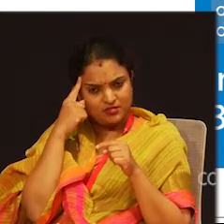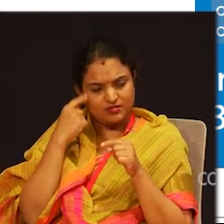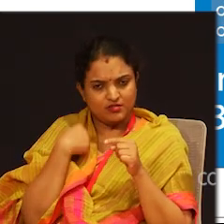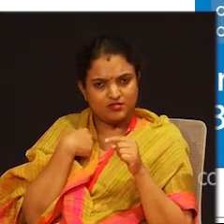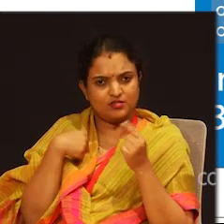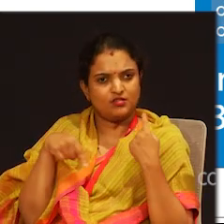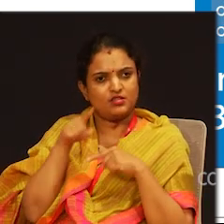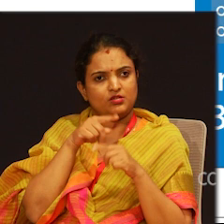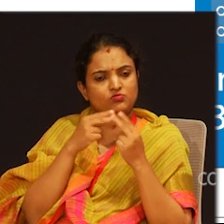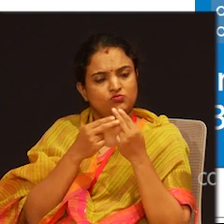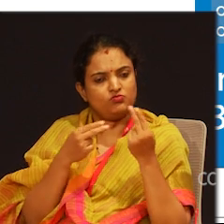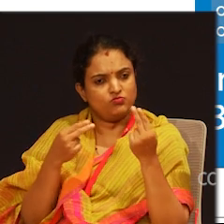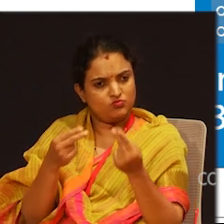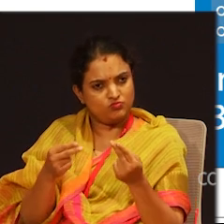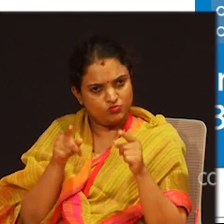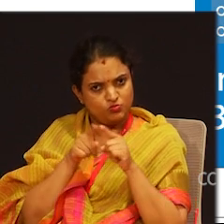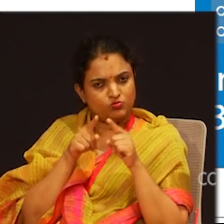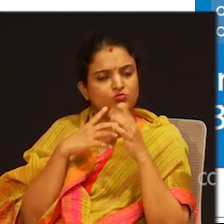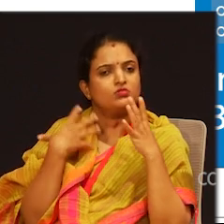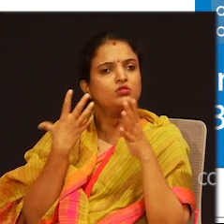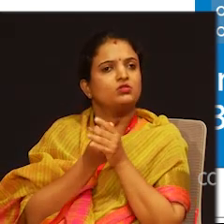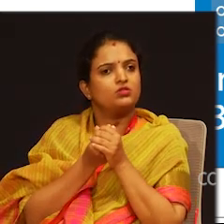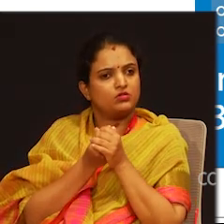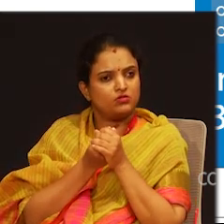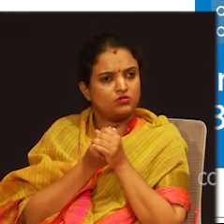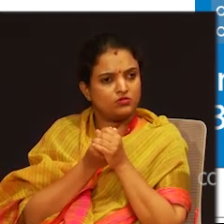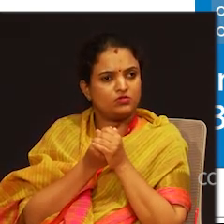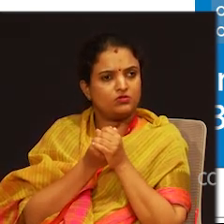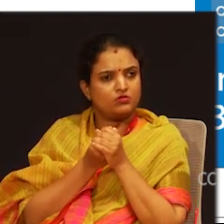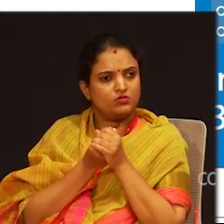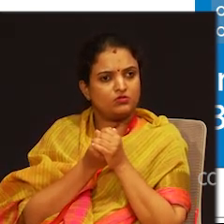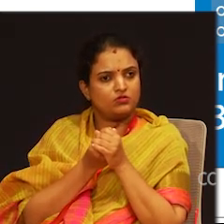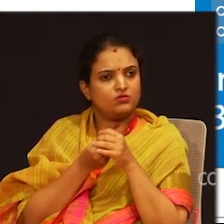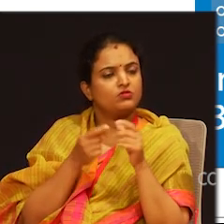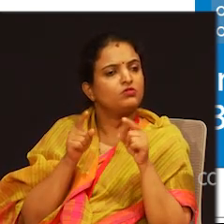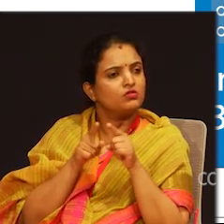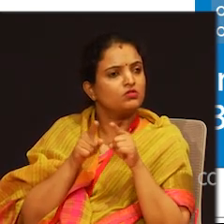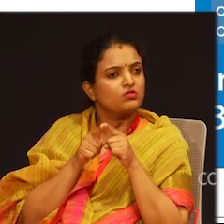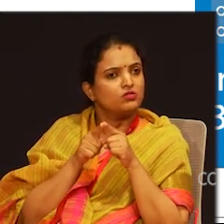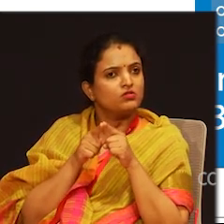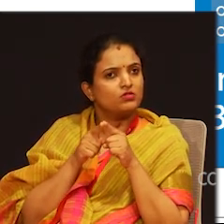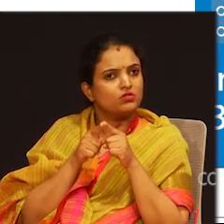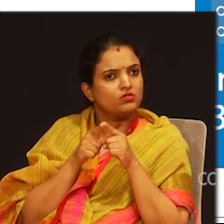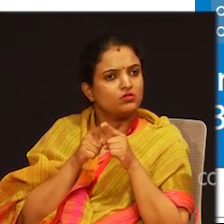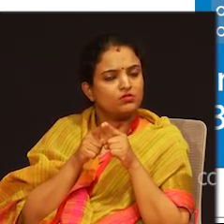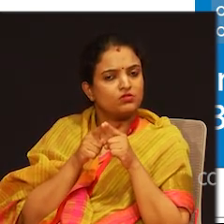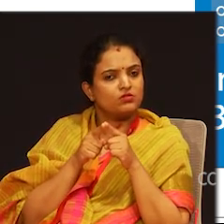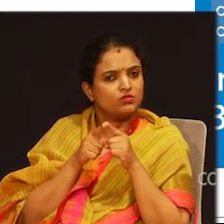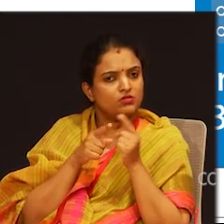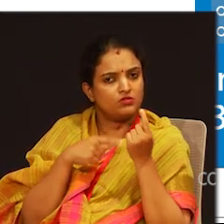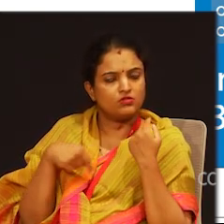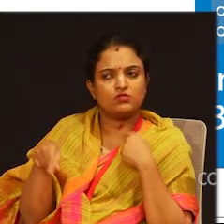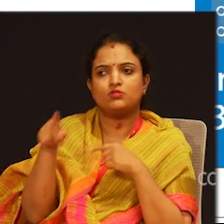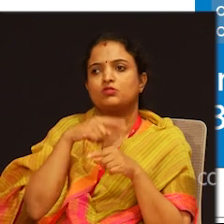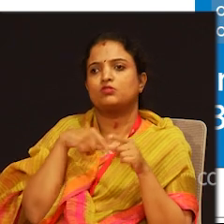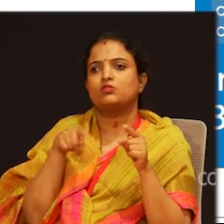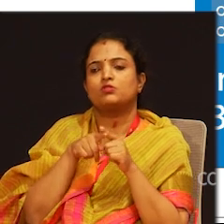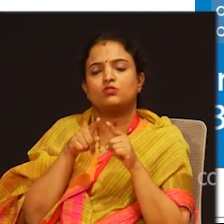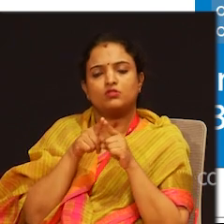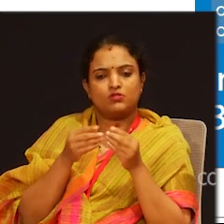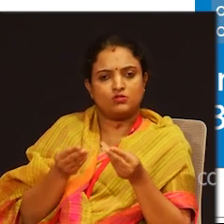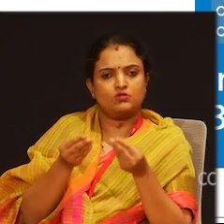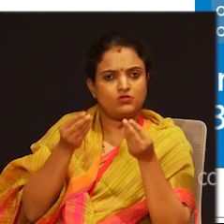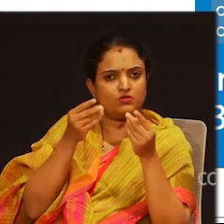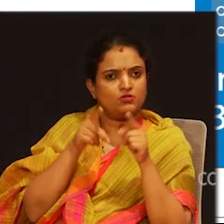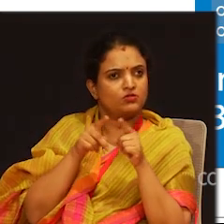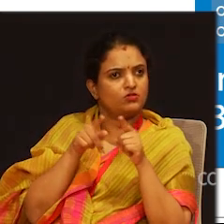reading this story together. The noise is increasing in that room. We are increasing the